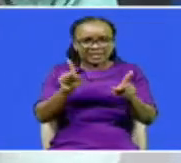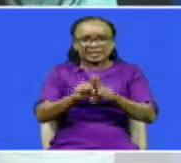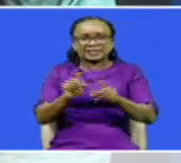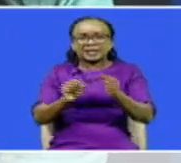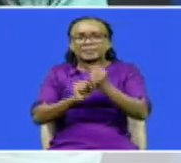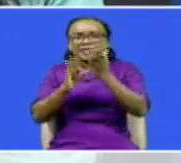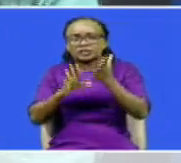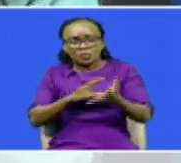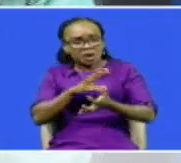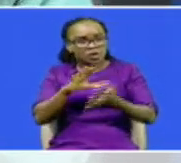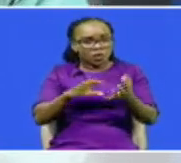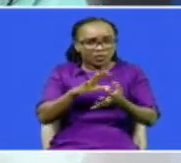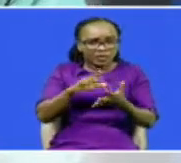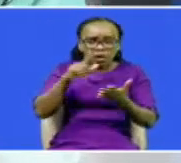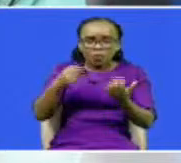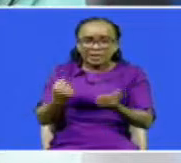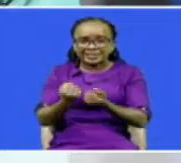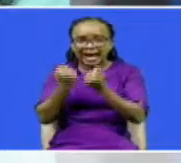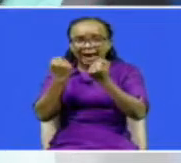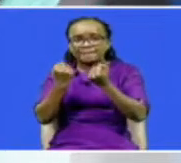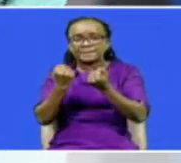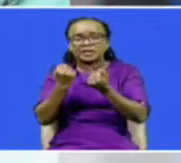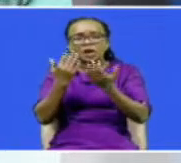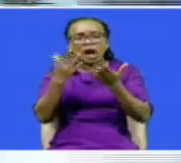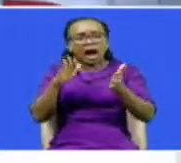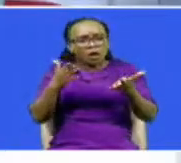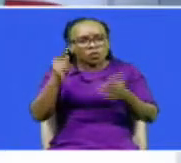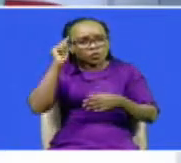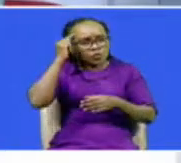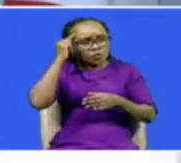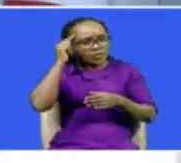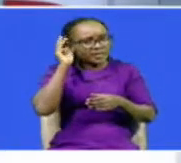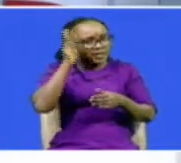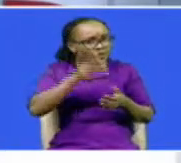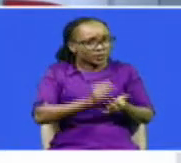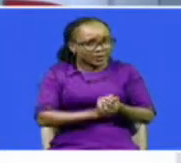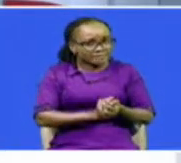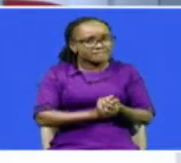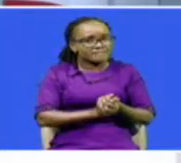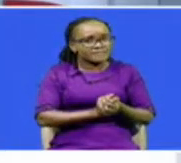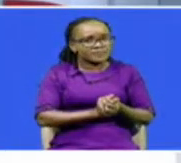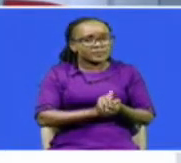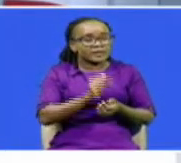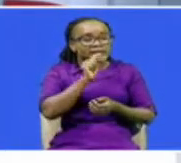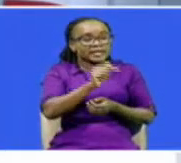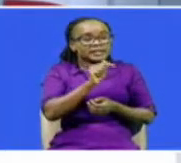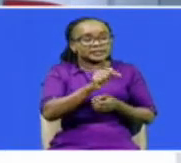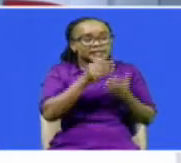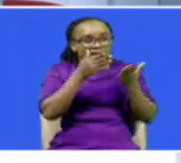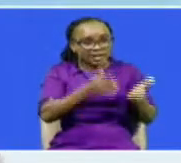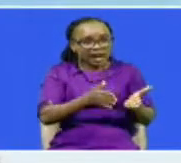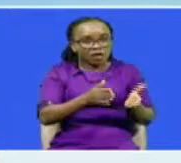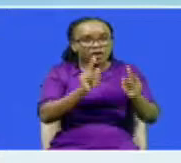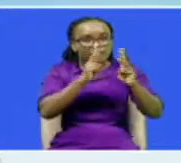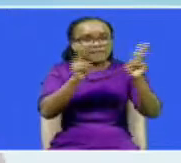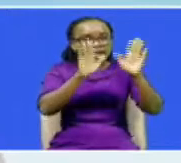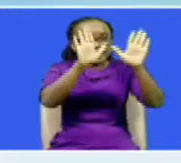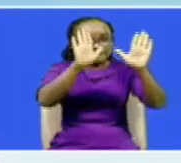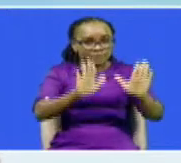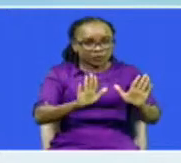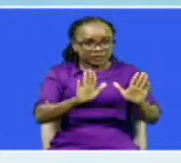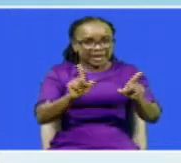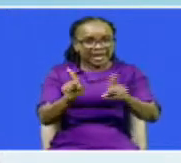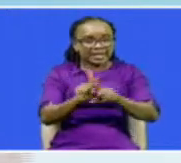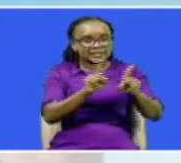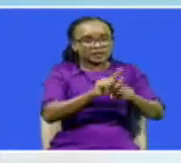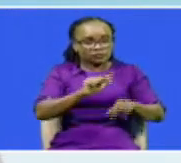are equally confused on what is happening. Where do you think this leaves you? Roots Party is stronger now. In fact, it was very important or paramount